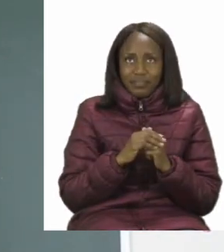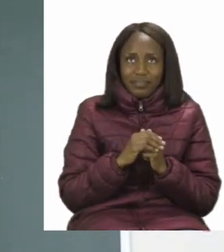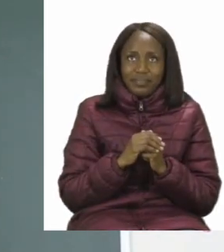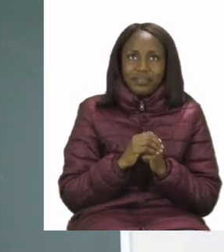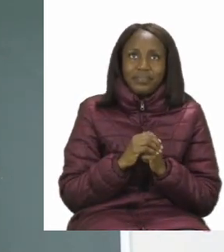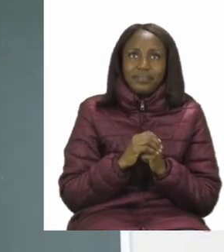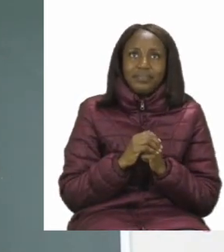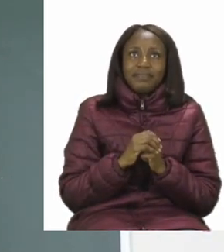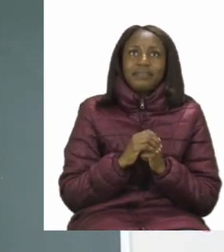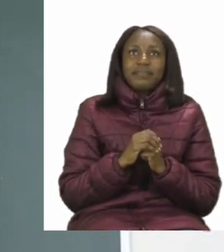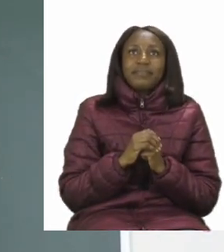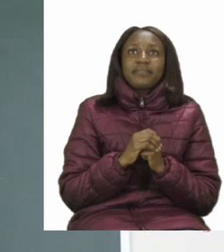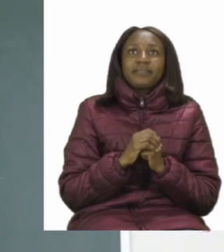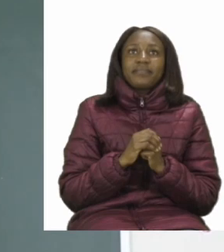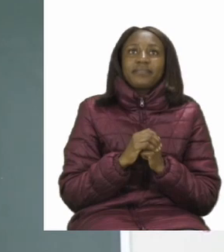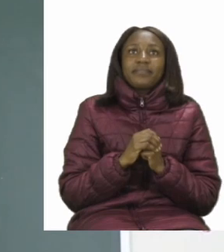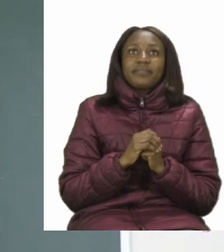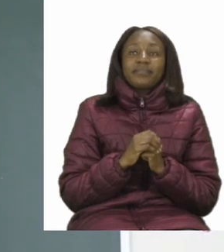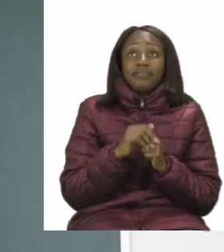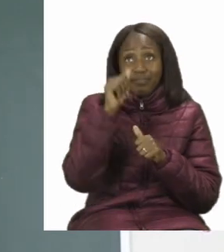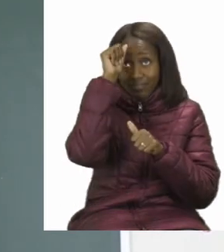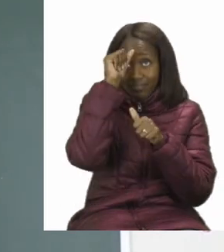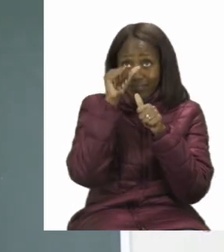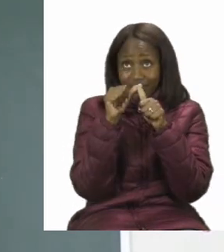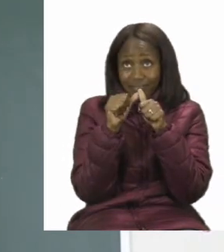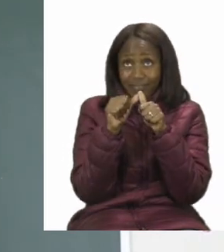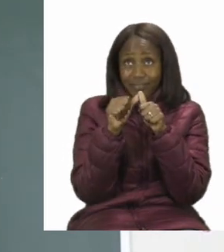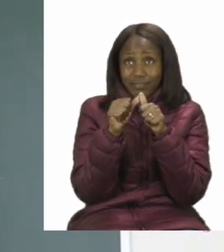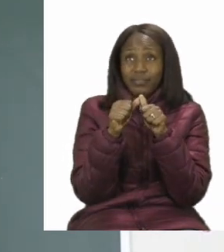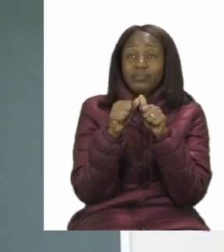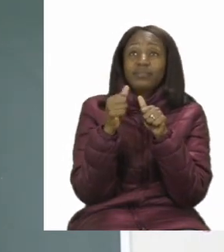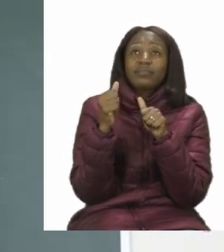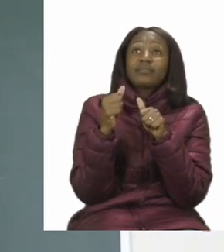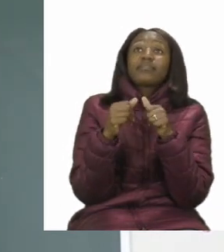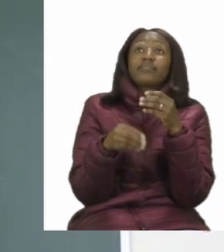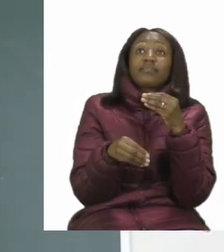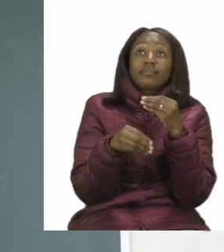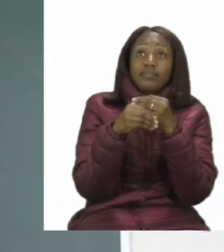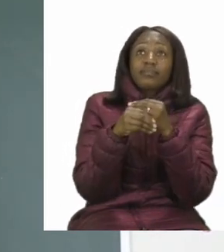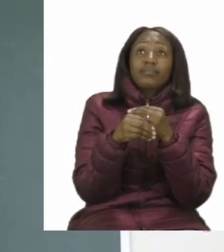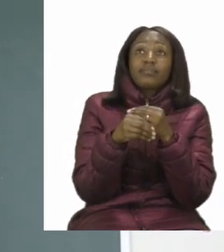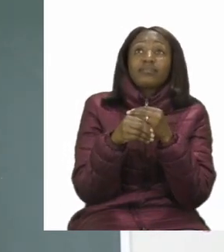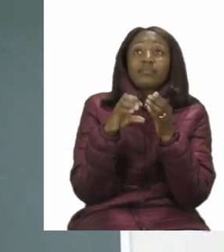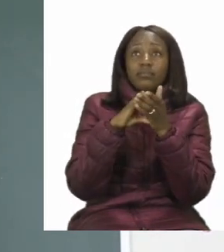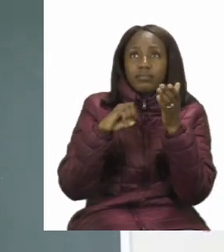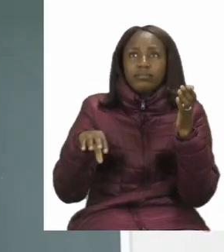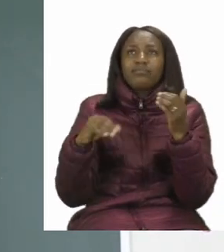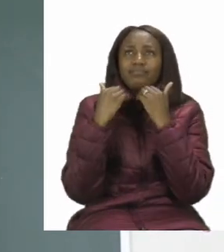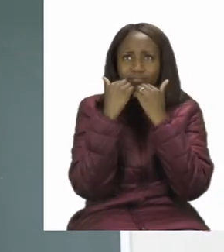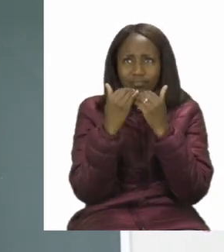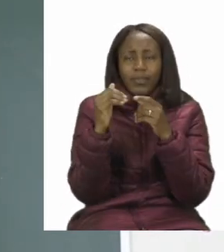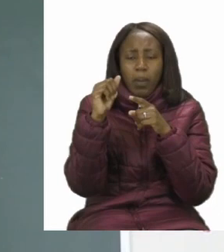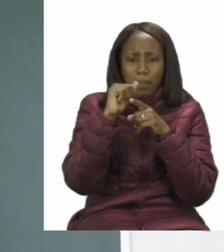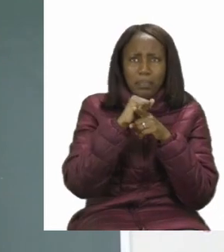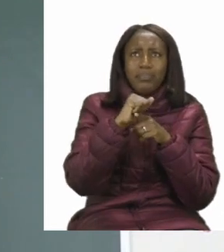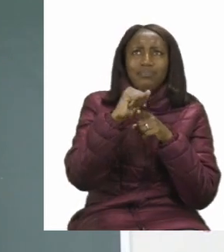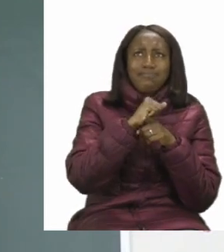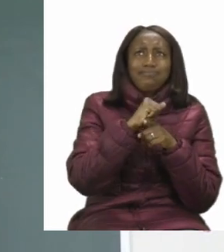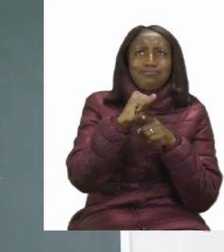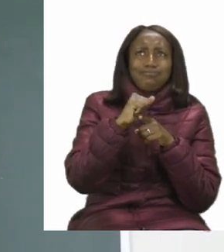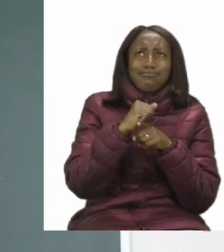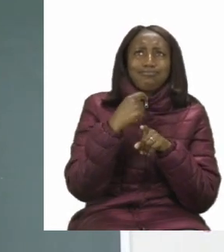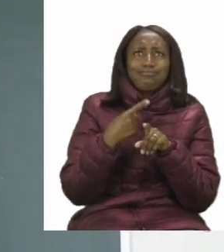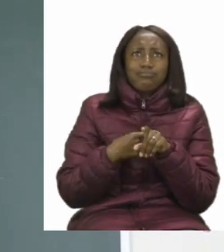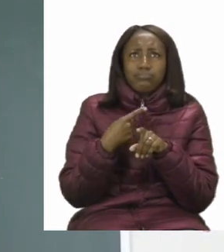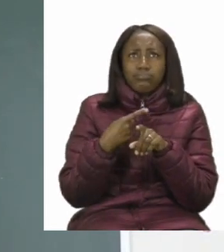463. So remember, boys and girls, addition and subtraction is important to continue practicing, especially if